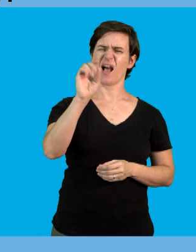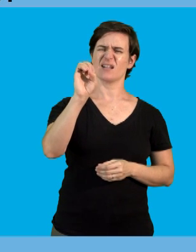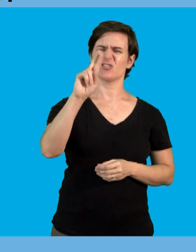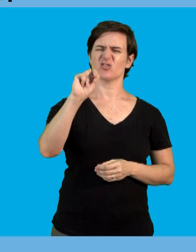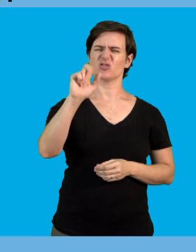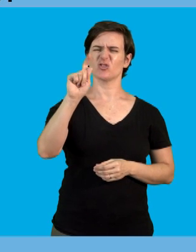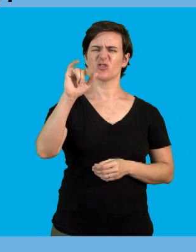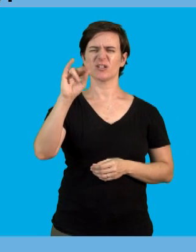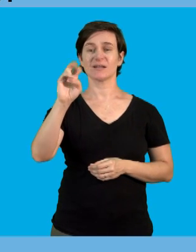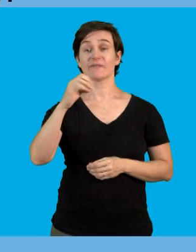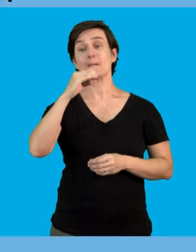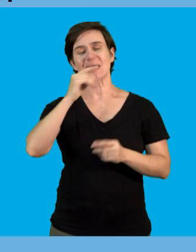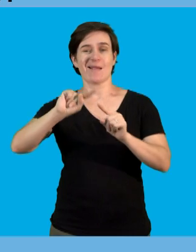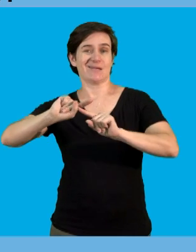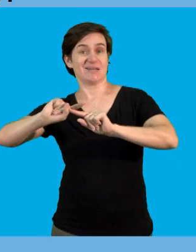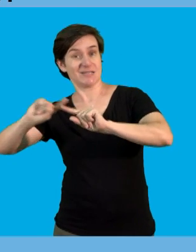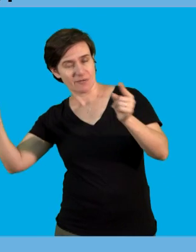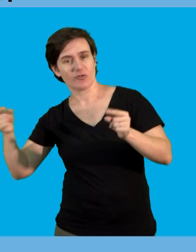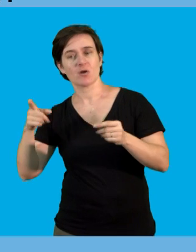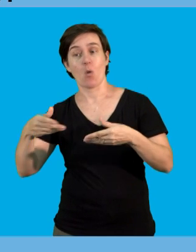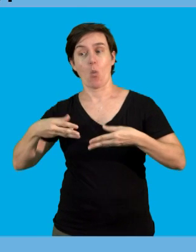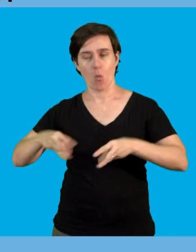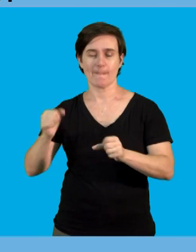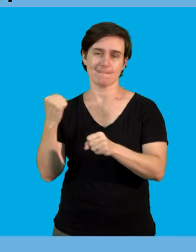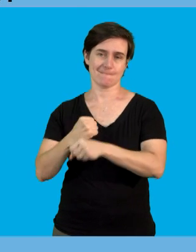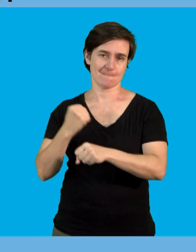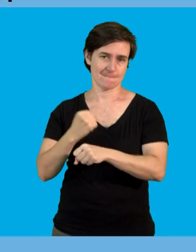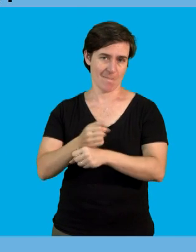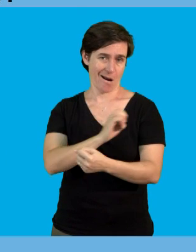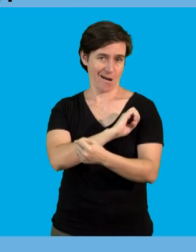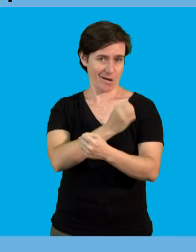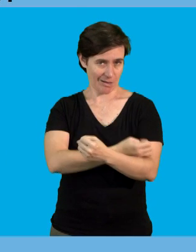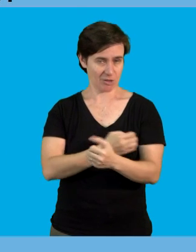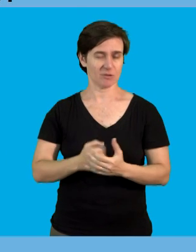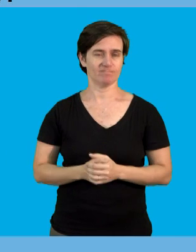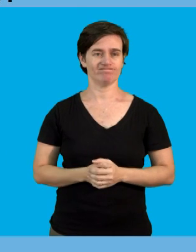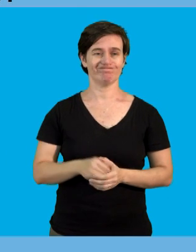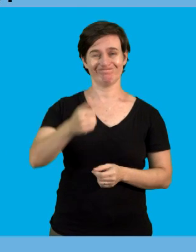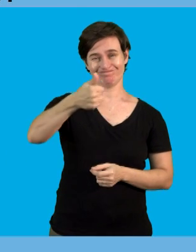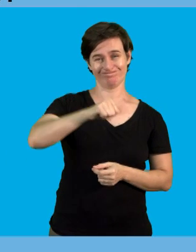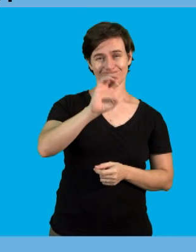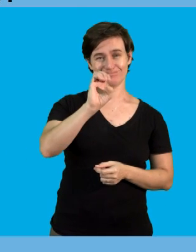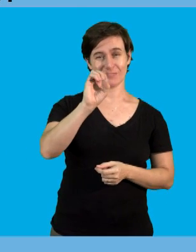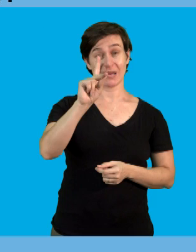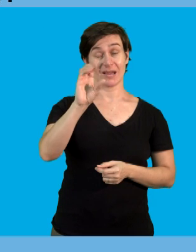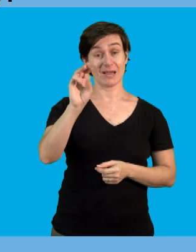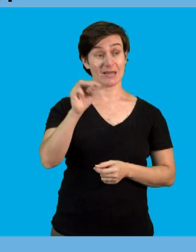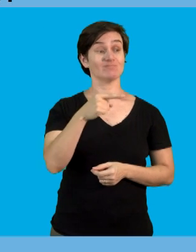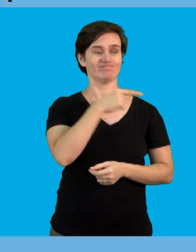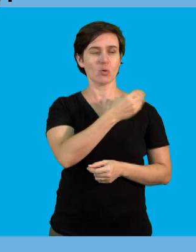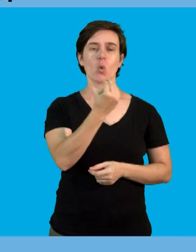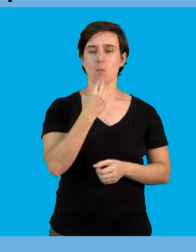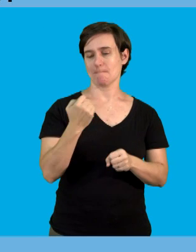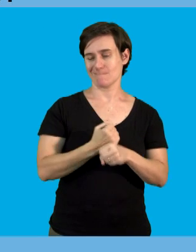of energy which is different to the main energy source used in the country. And then ESCOM, that's the Electricity